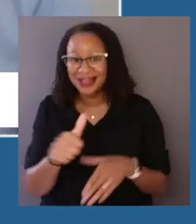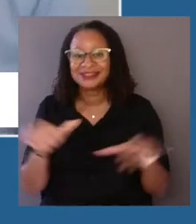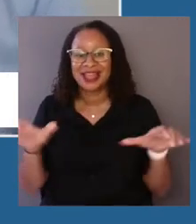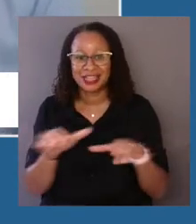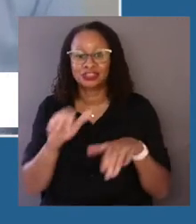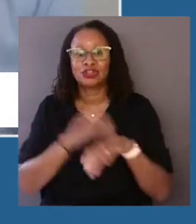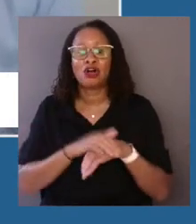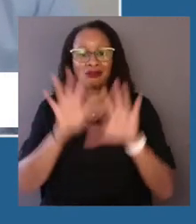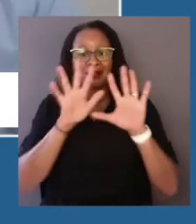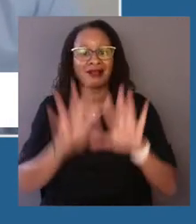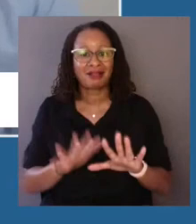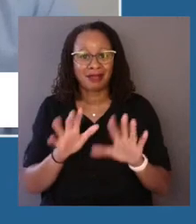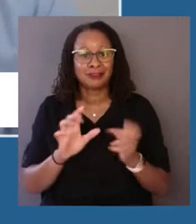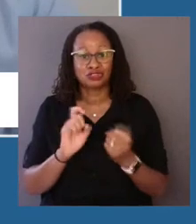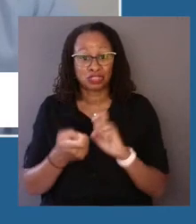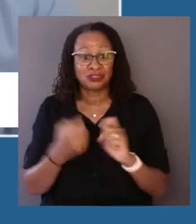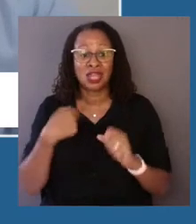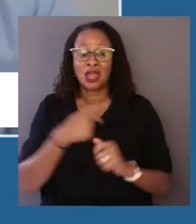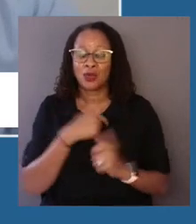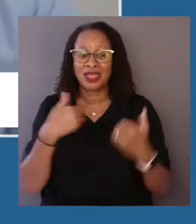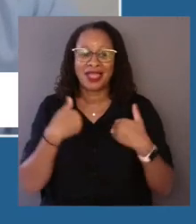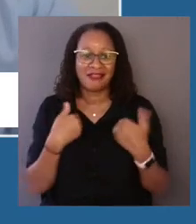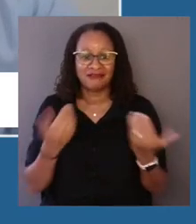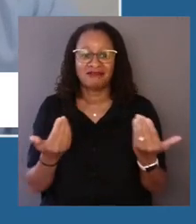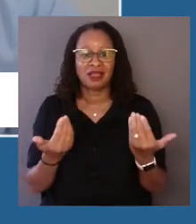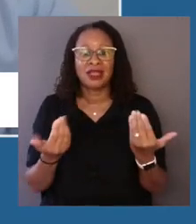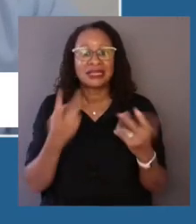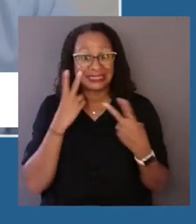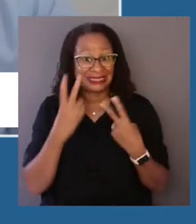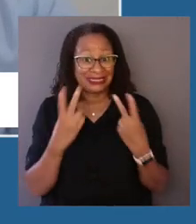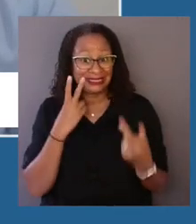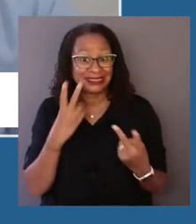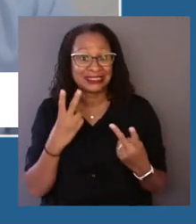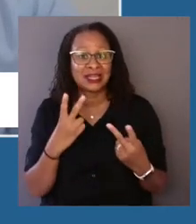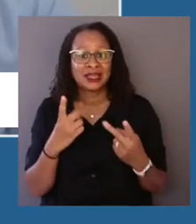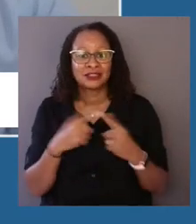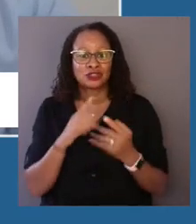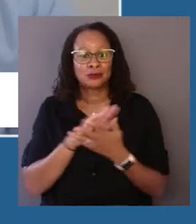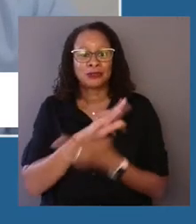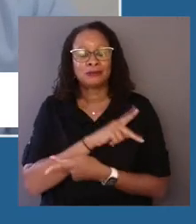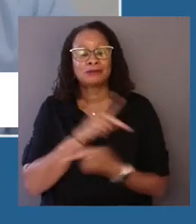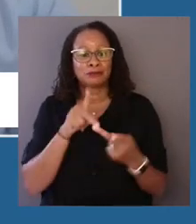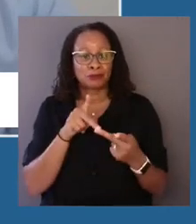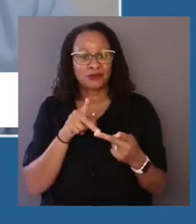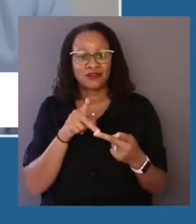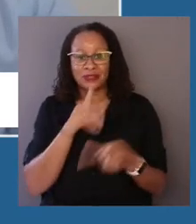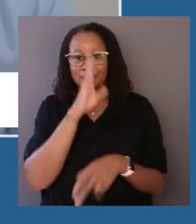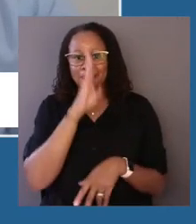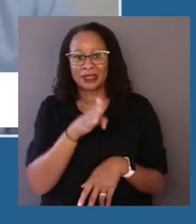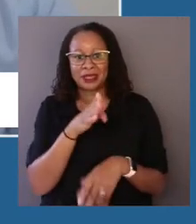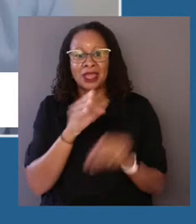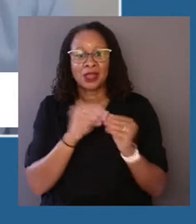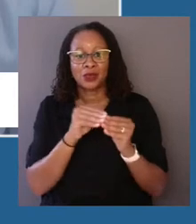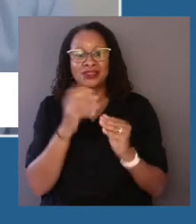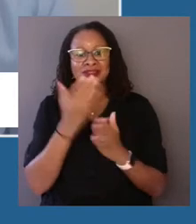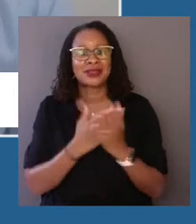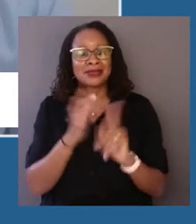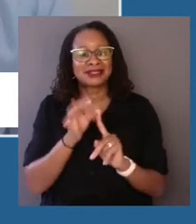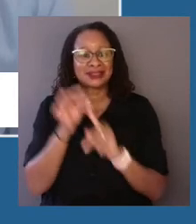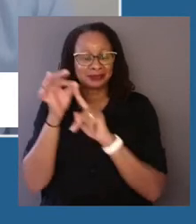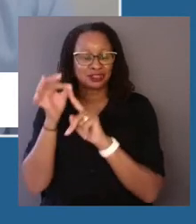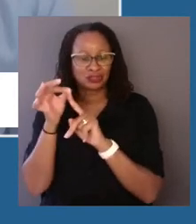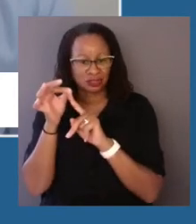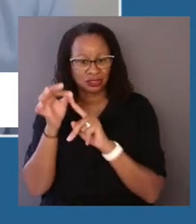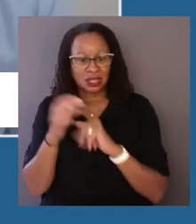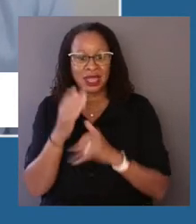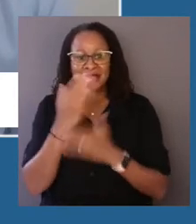change. That we have largely seen, to be perfectly blunt, with some notable exceptions, some of the policies Kizzy